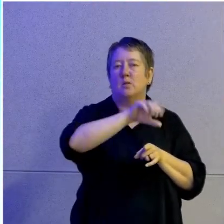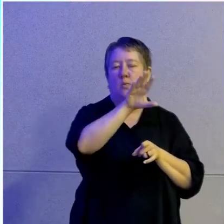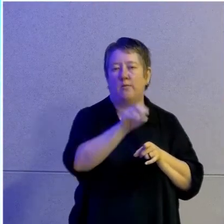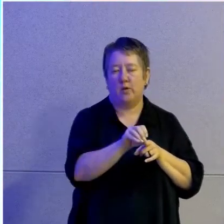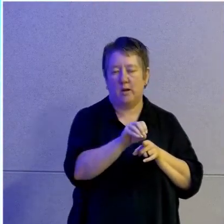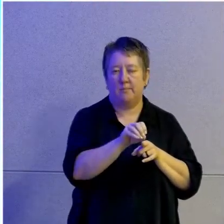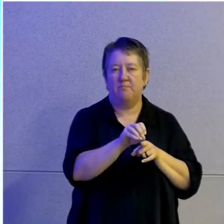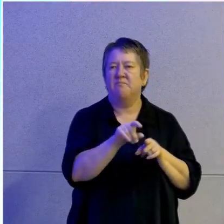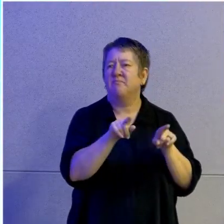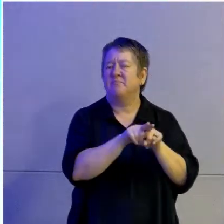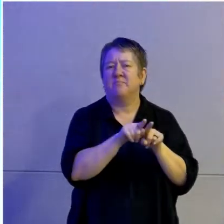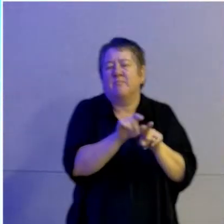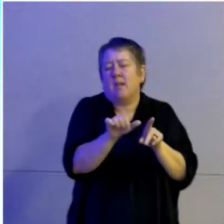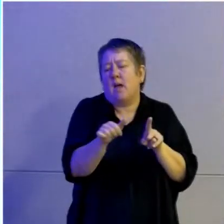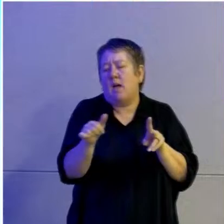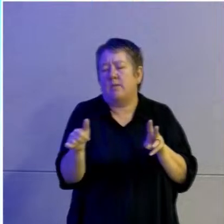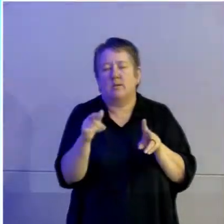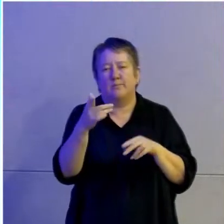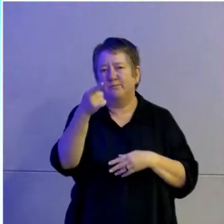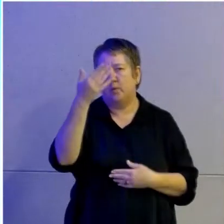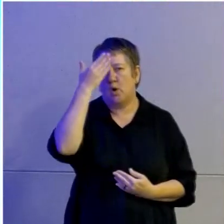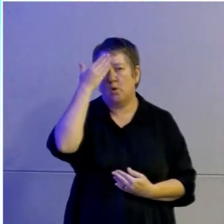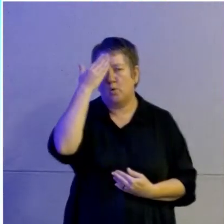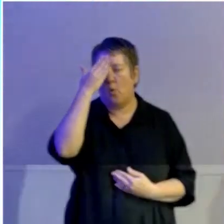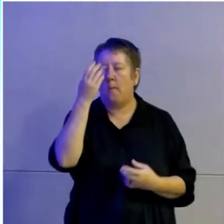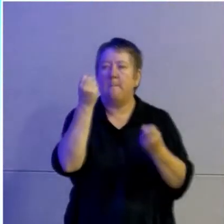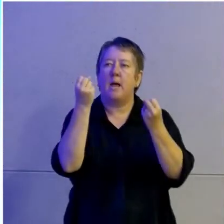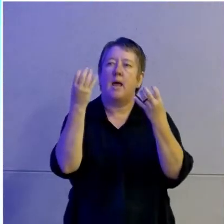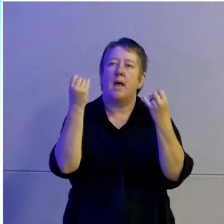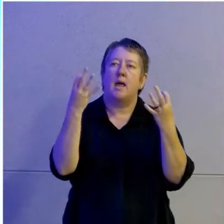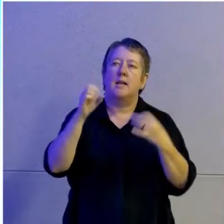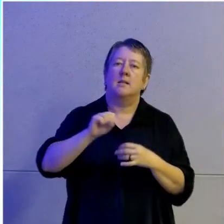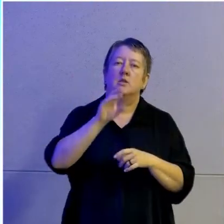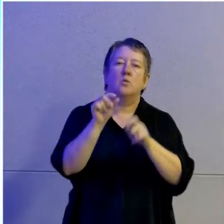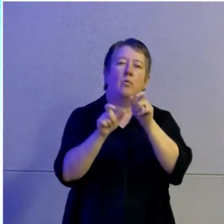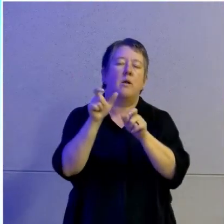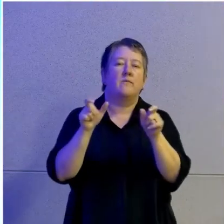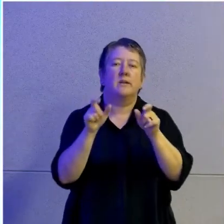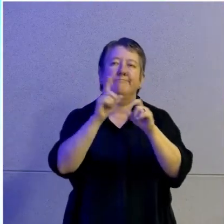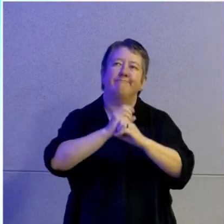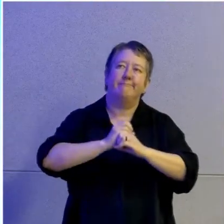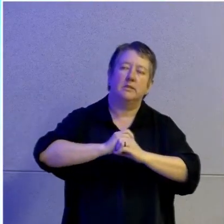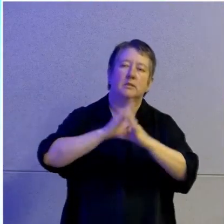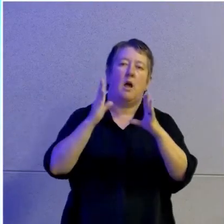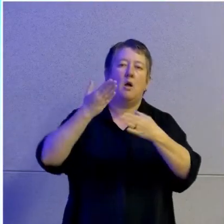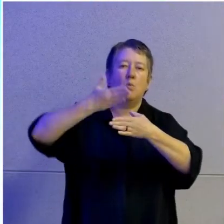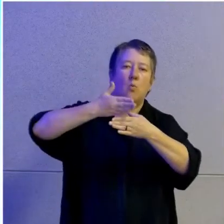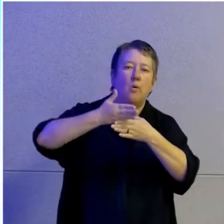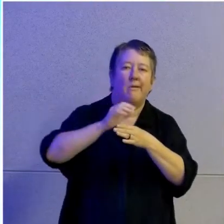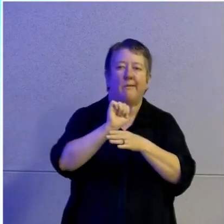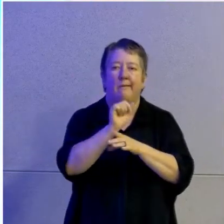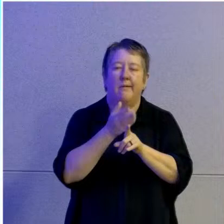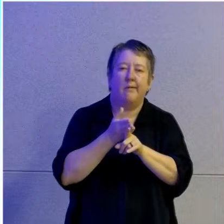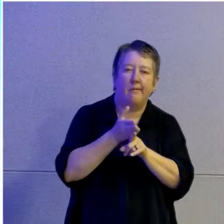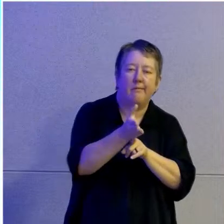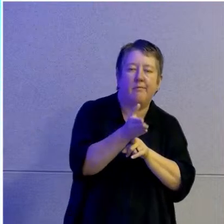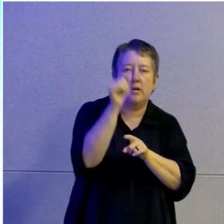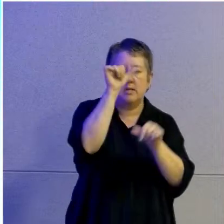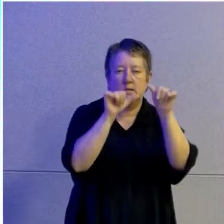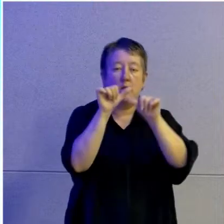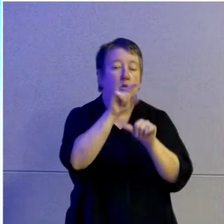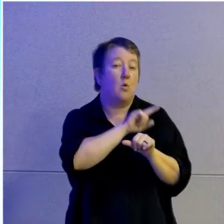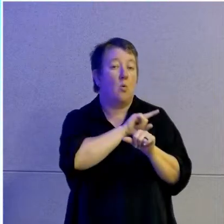You know, there are so many South Africans who have started a career through their involvement